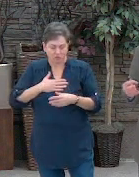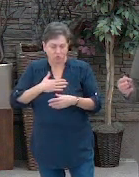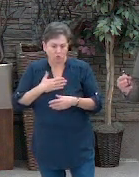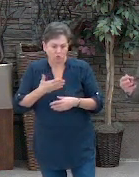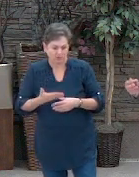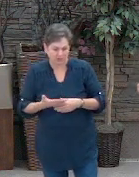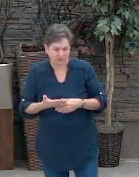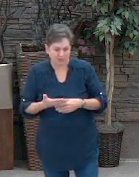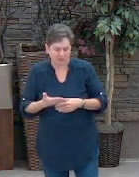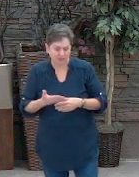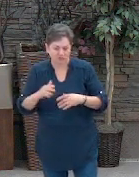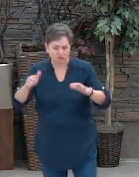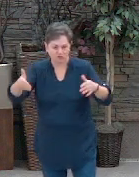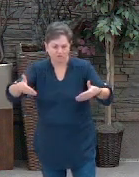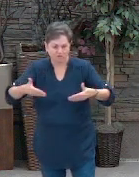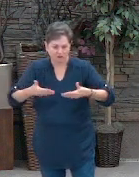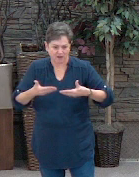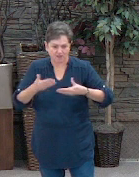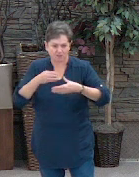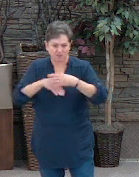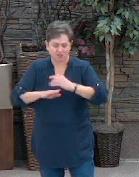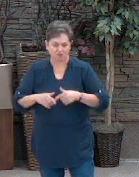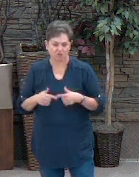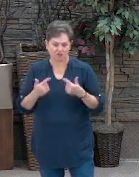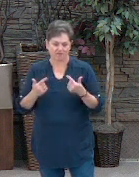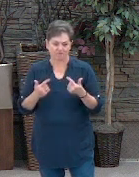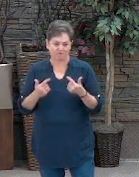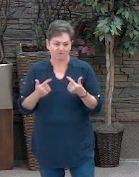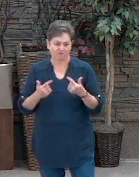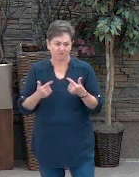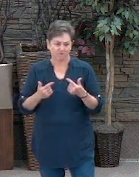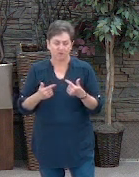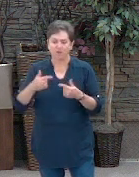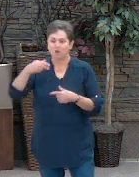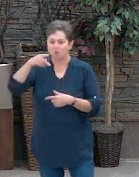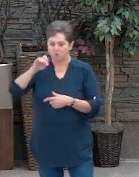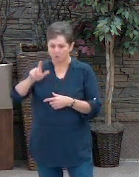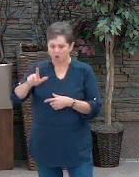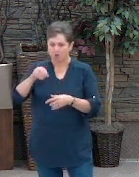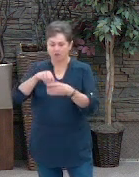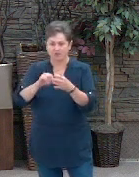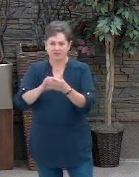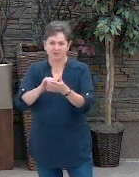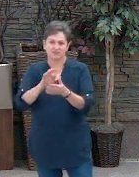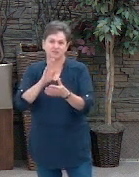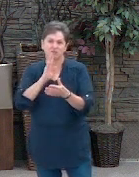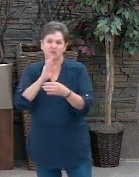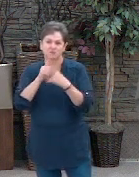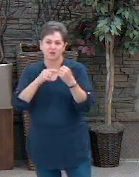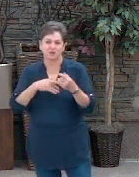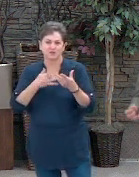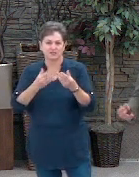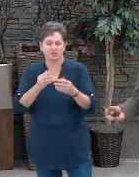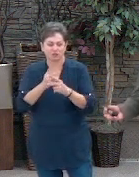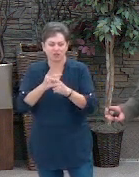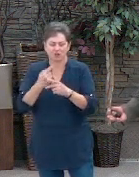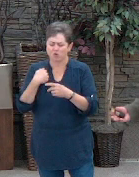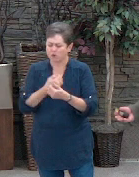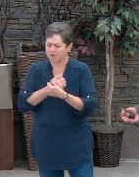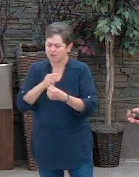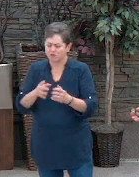willingness to invite somebody into your life. Paul, in this, when he talks about that tender care, we loved you so